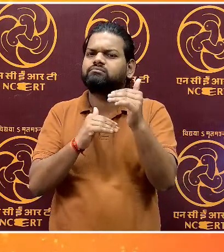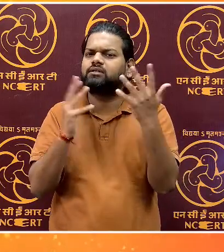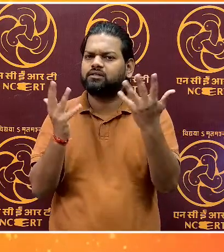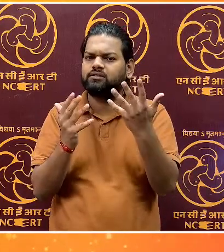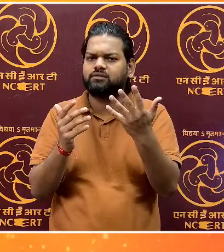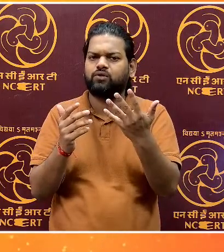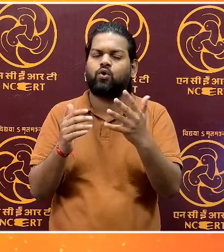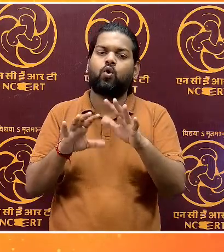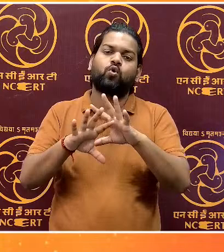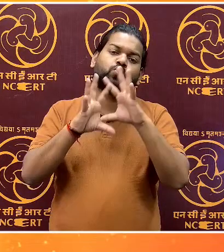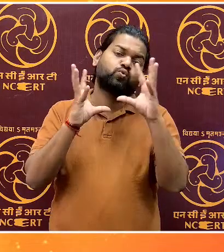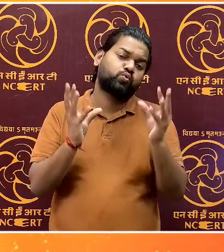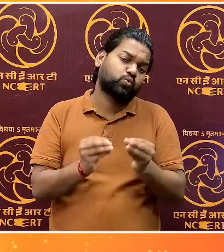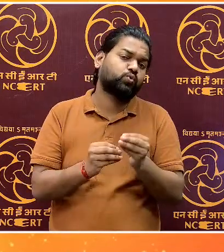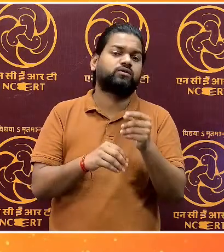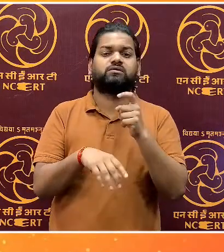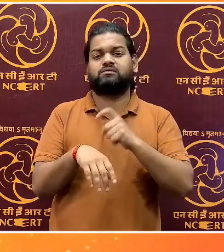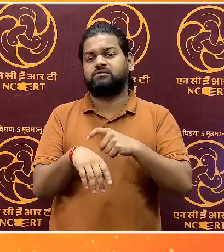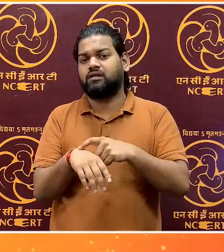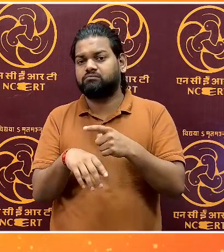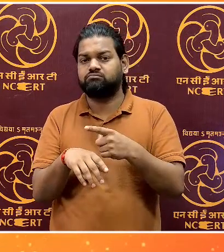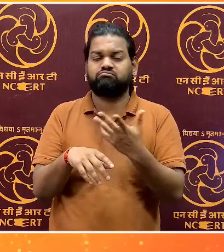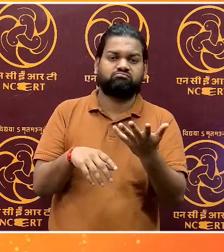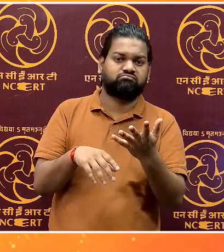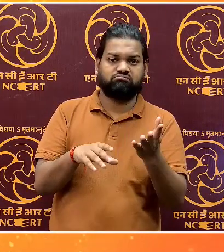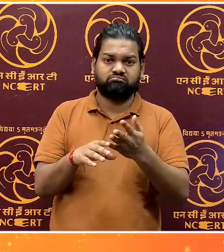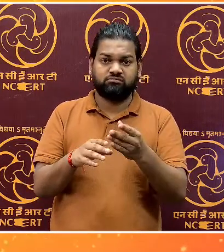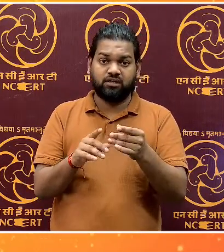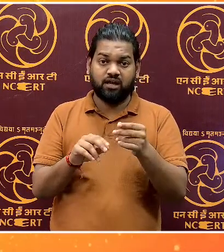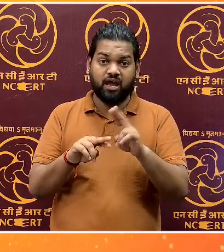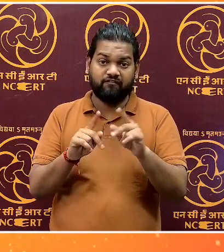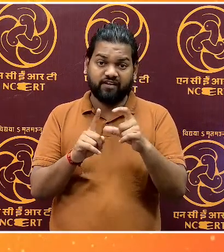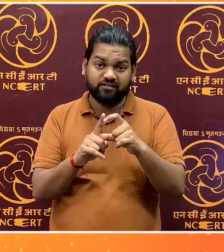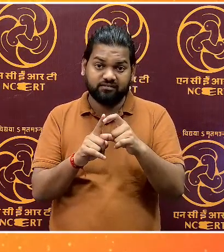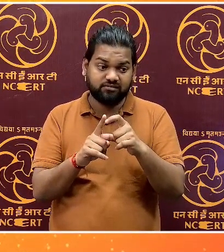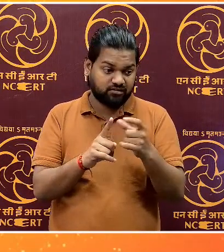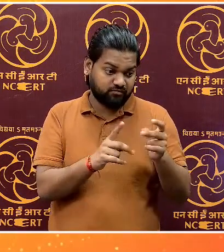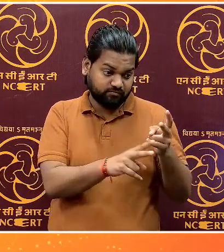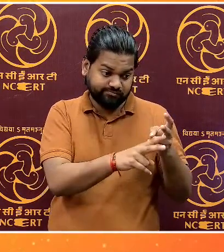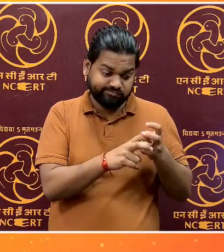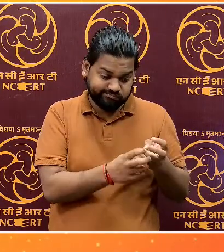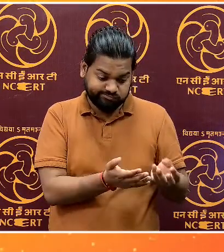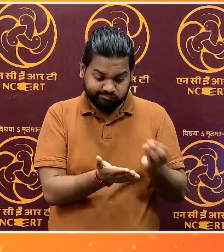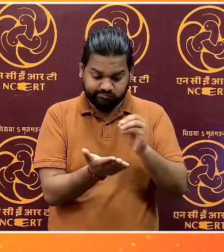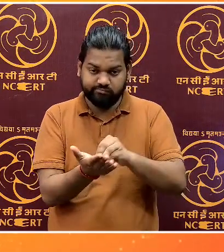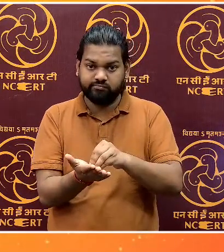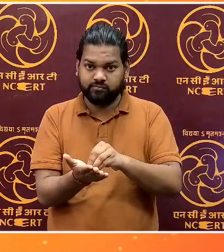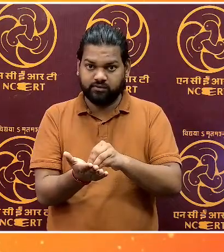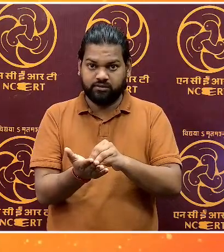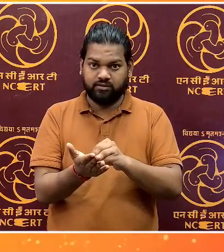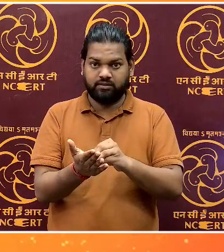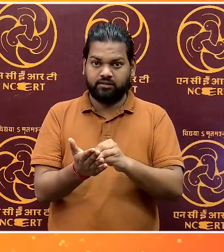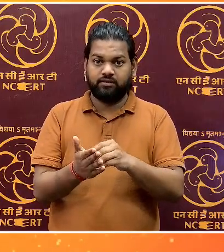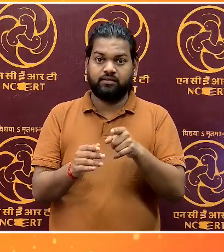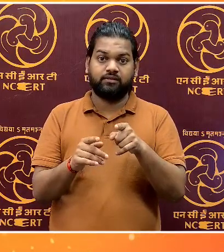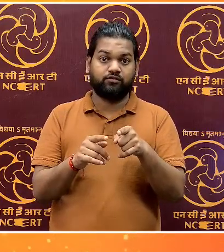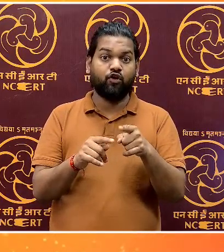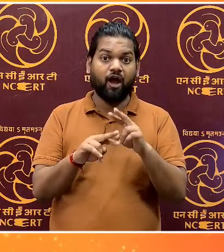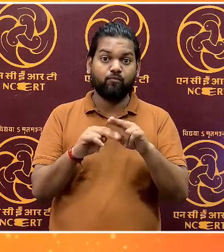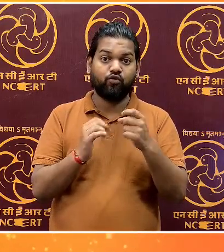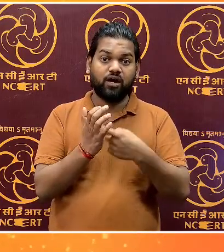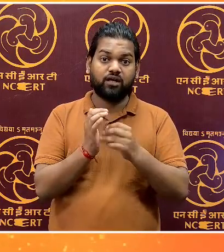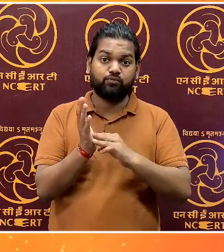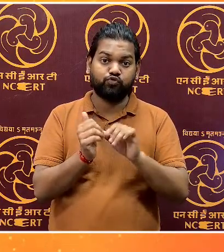can say the total number of period over which the principal is borrowed. So by putting it into the formula, it will be